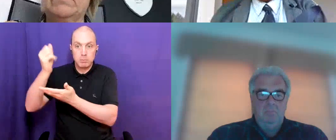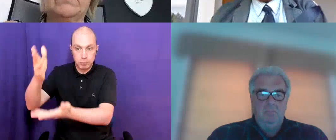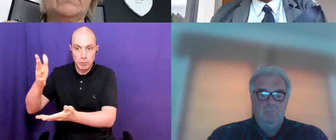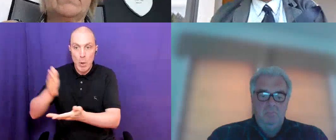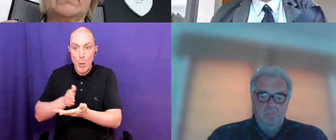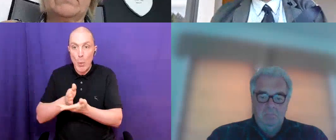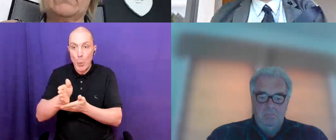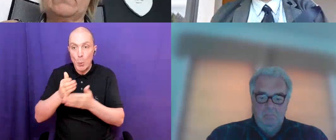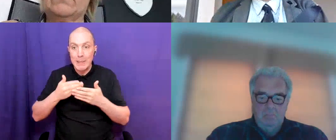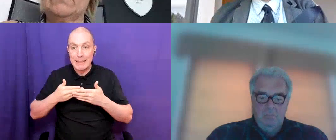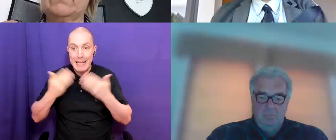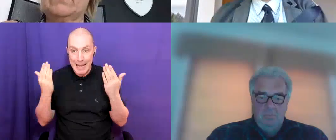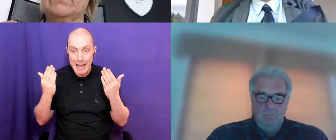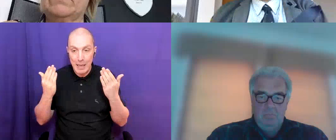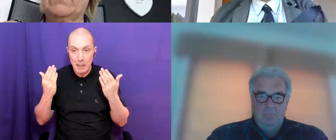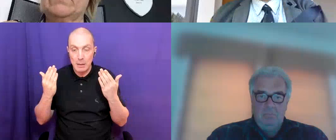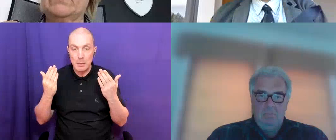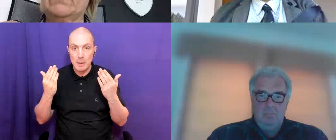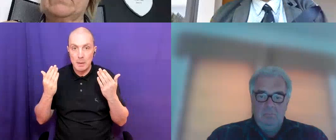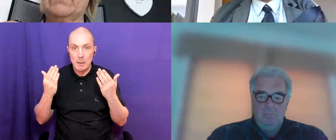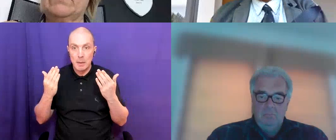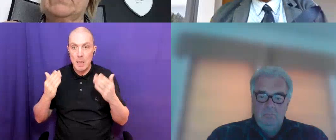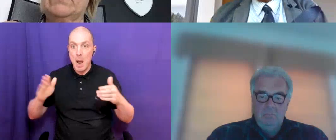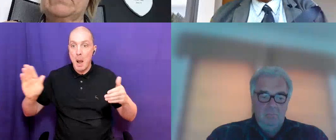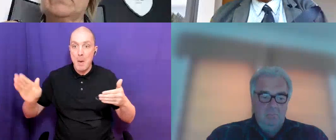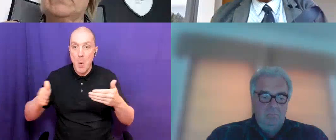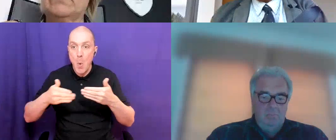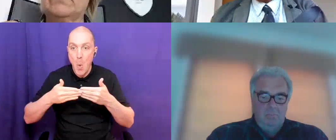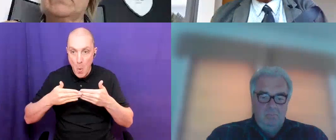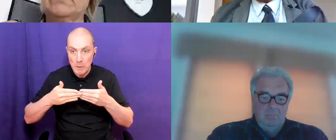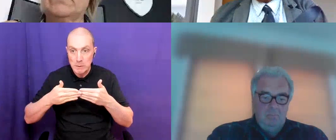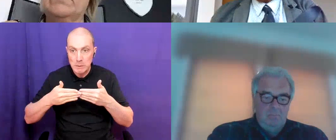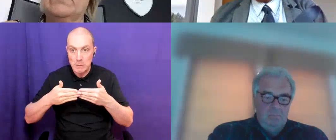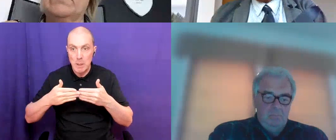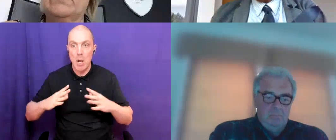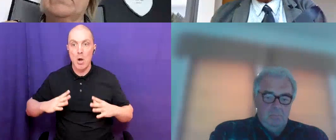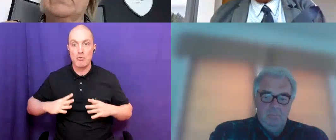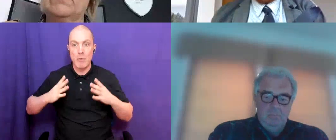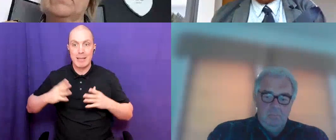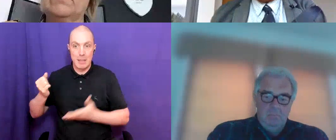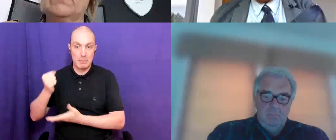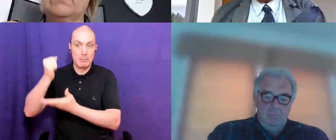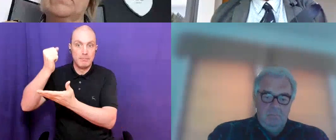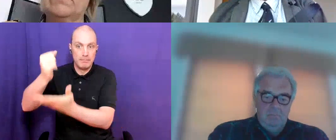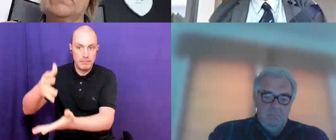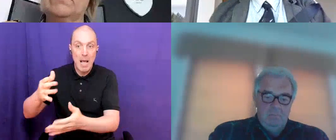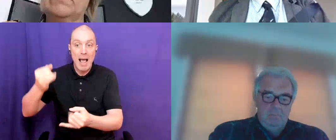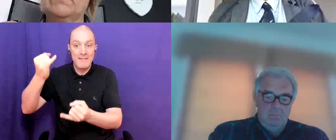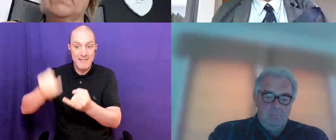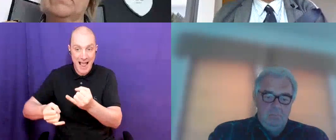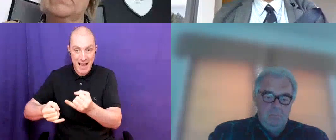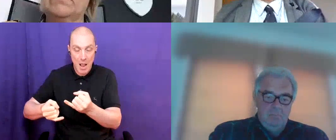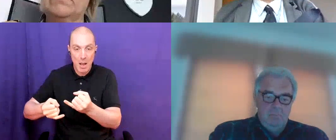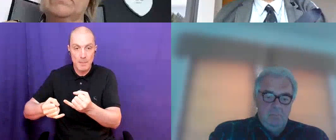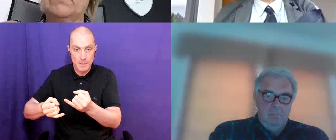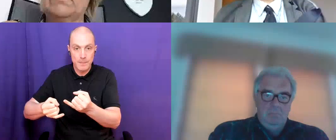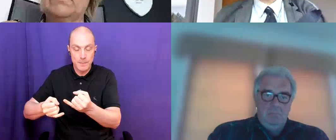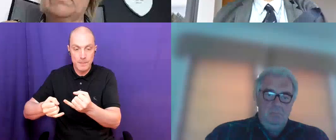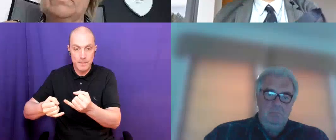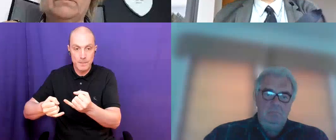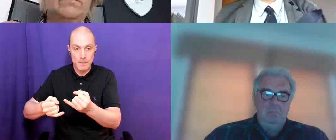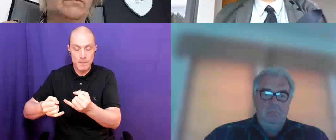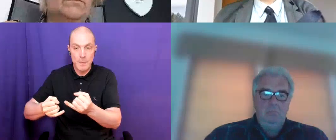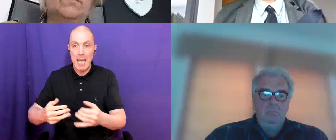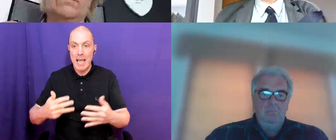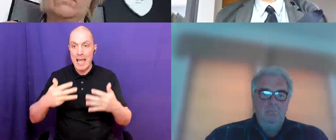day and at the close of poll. Final postal votes received from Royal Mail will be delivered to the postal votes team